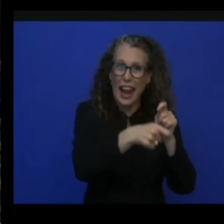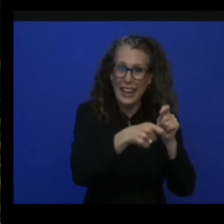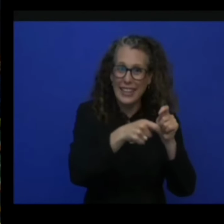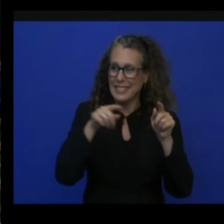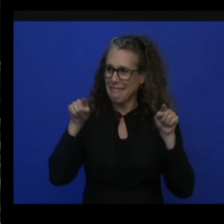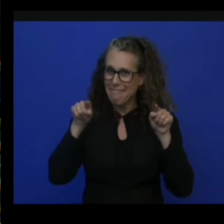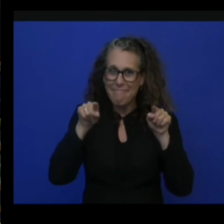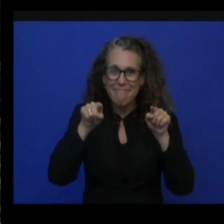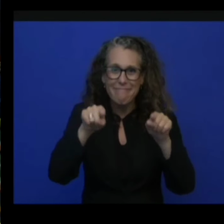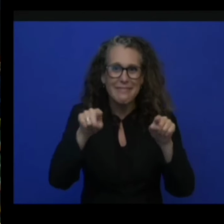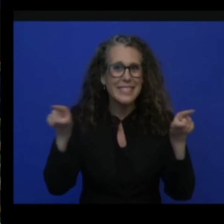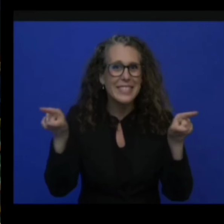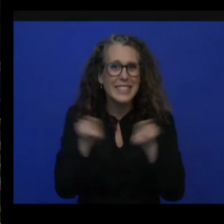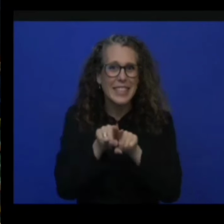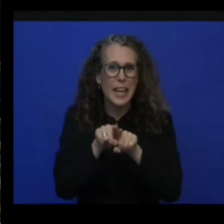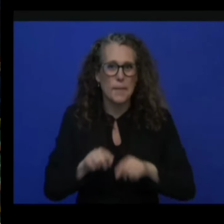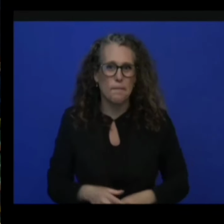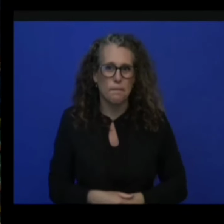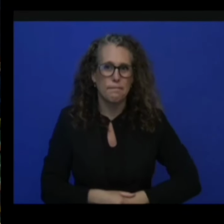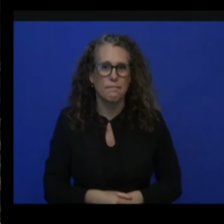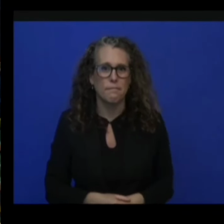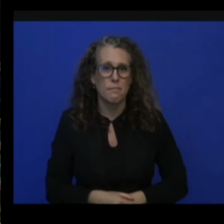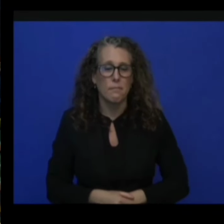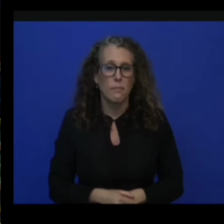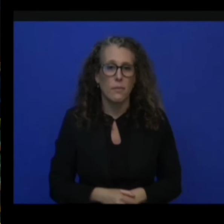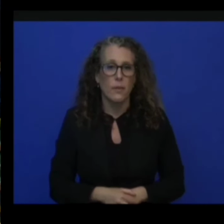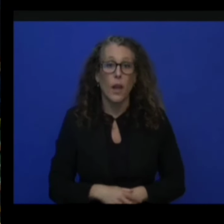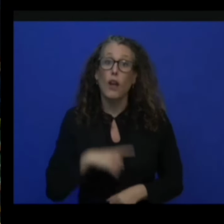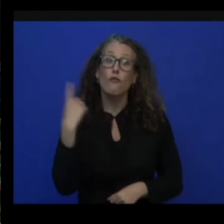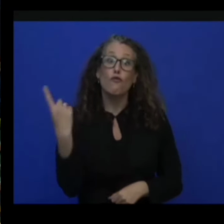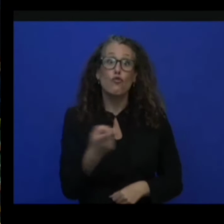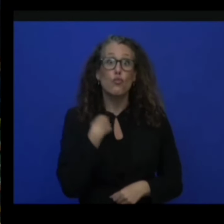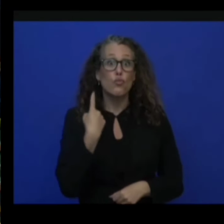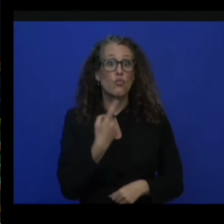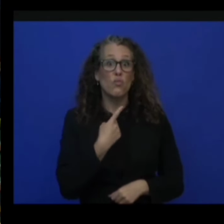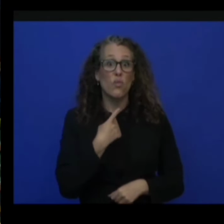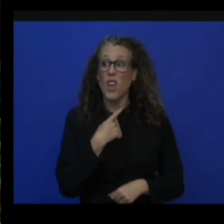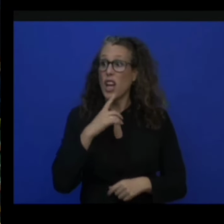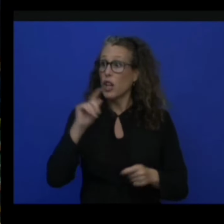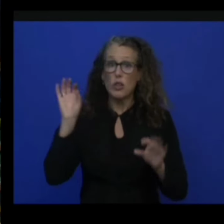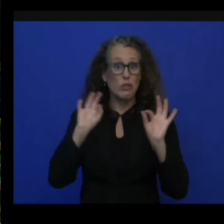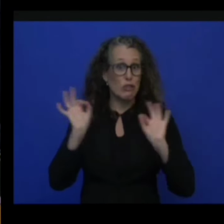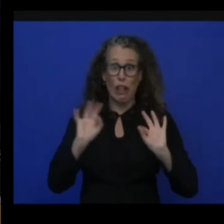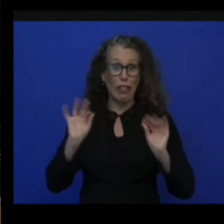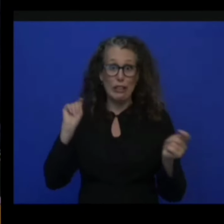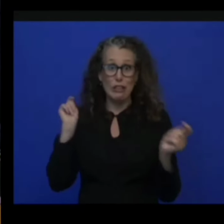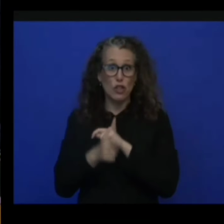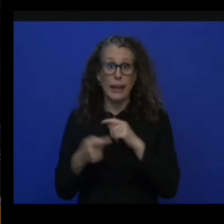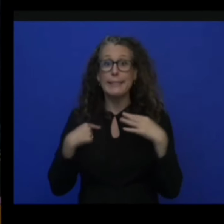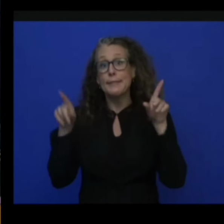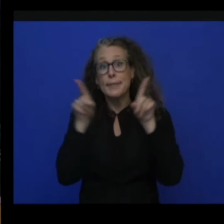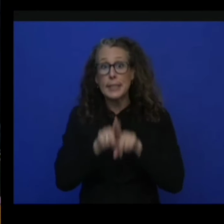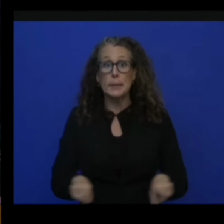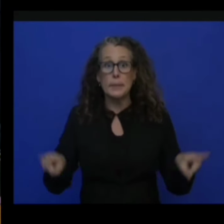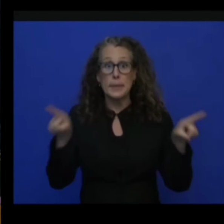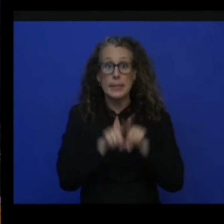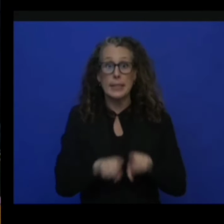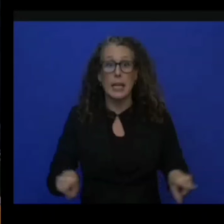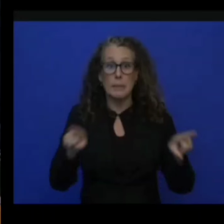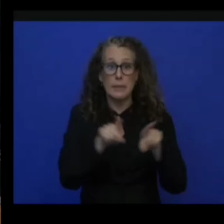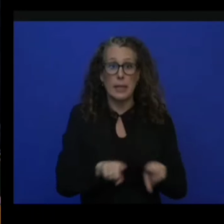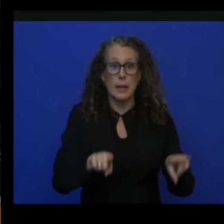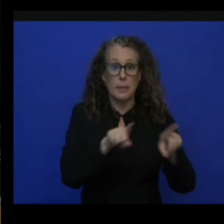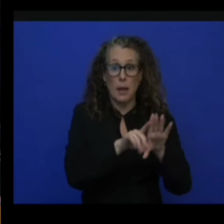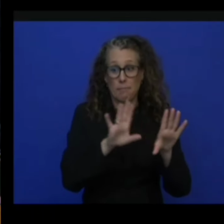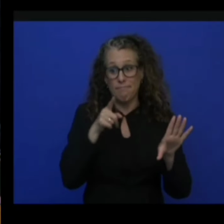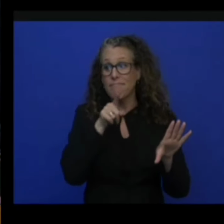The failure to revitalize and adopt is so grave a threat to the multilateralism as those who are seeking